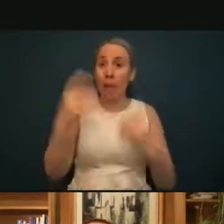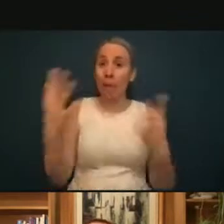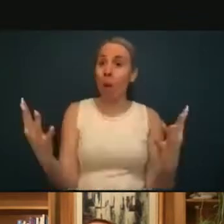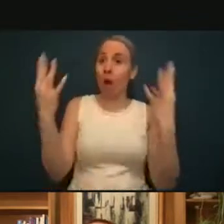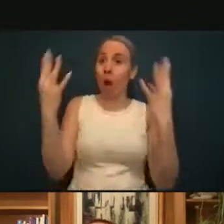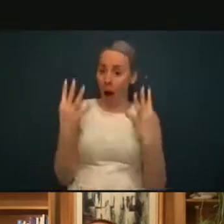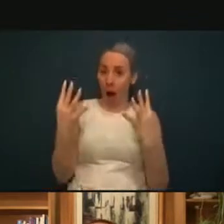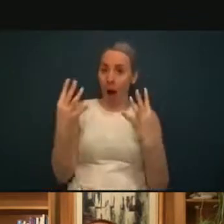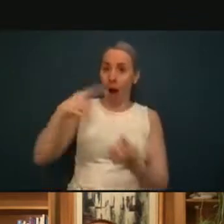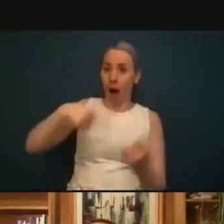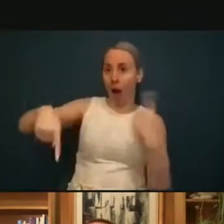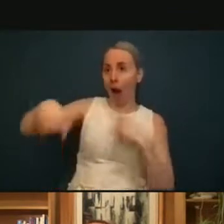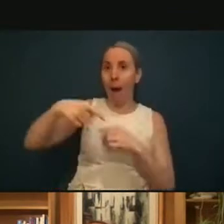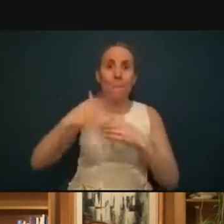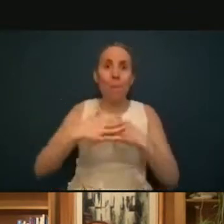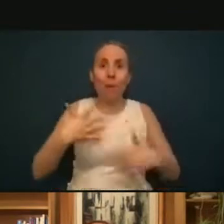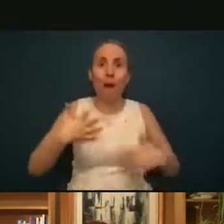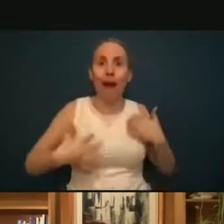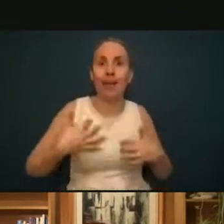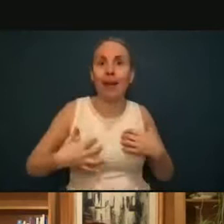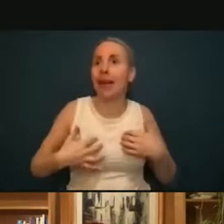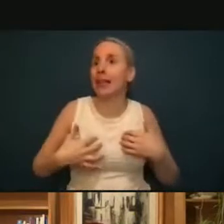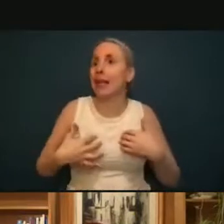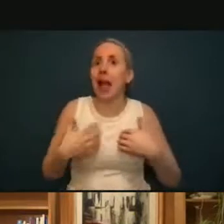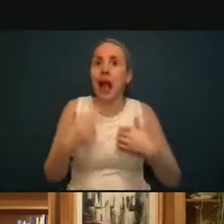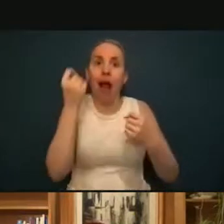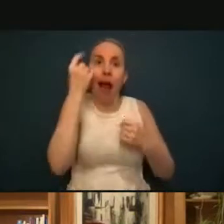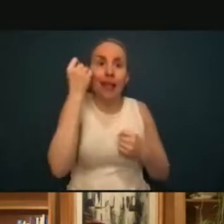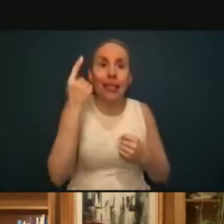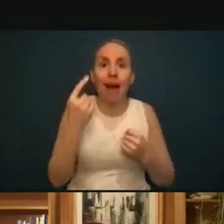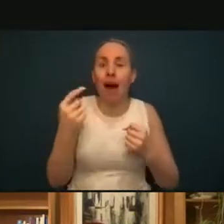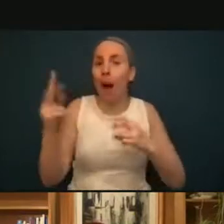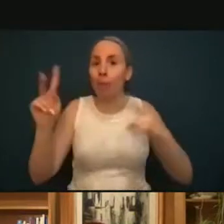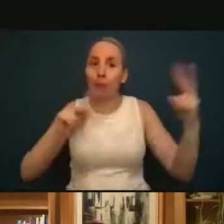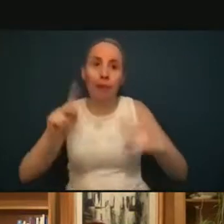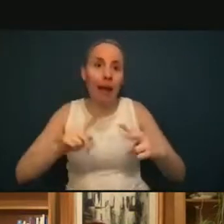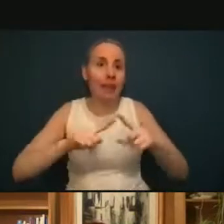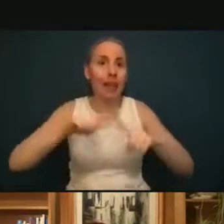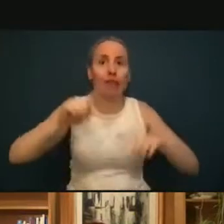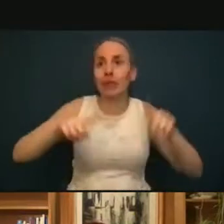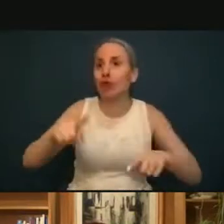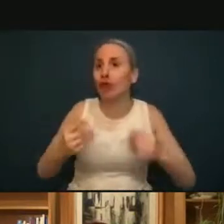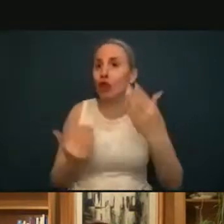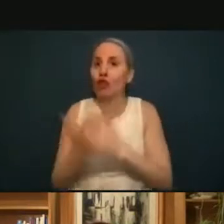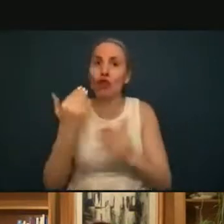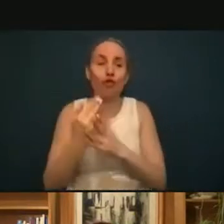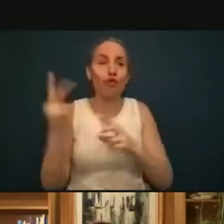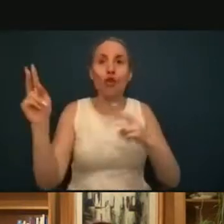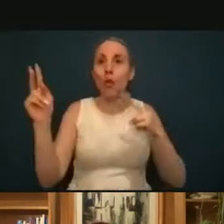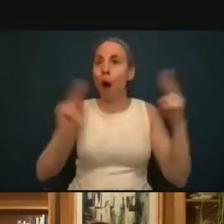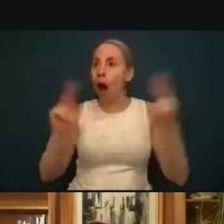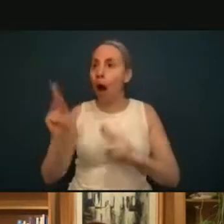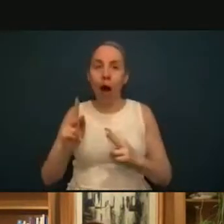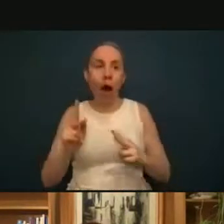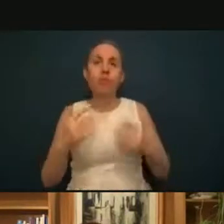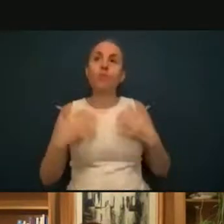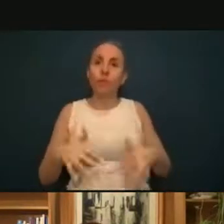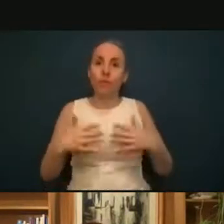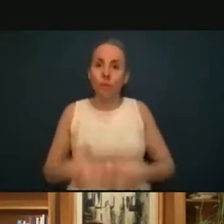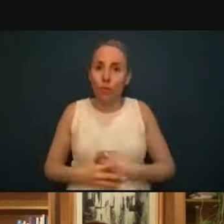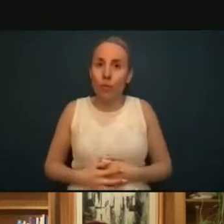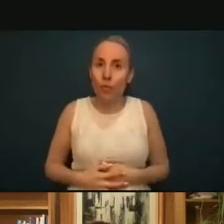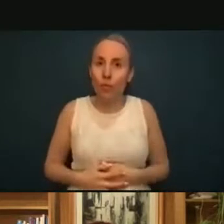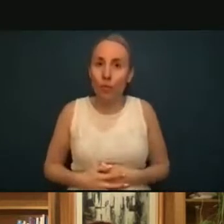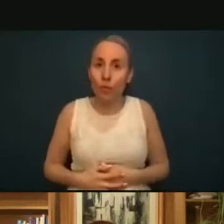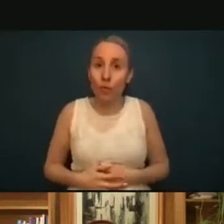for new and exciting things to be discovered and new perspectives to be kind of like, approached. And yeah, I just think it just will